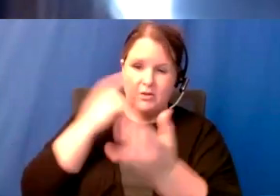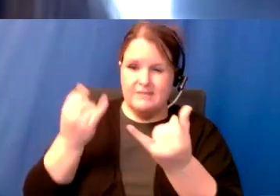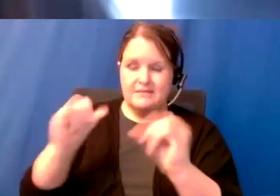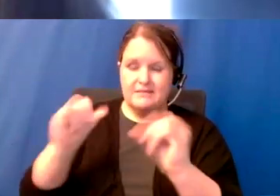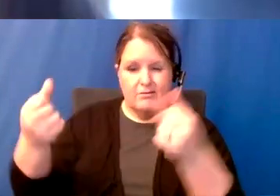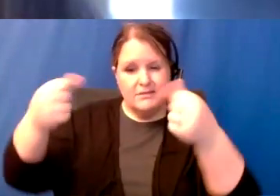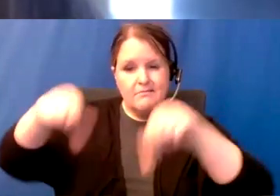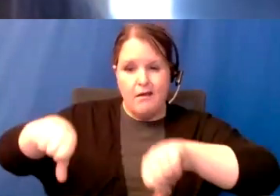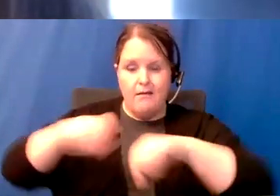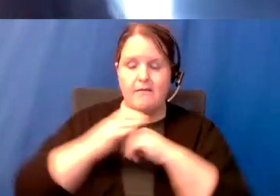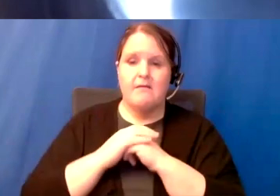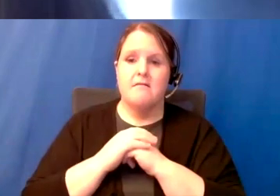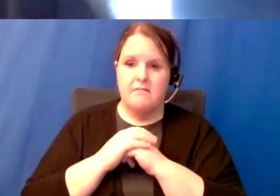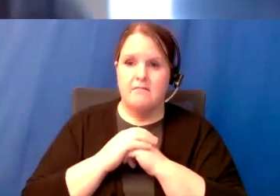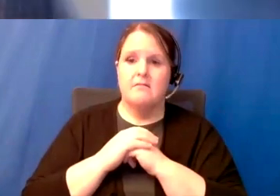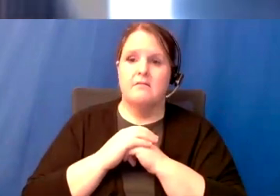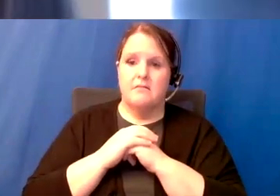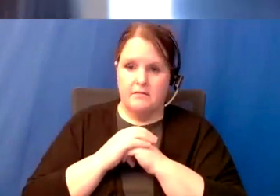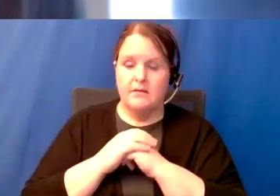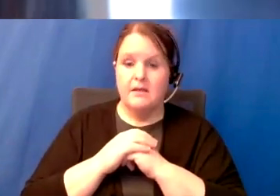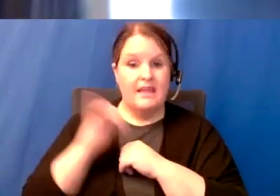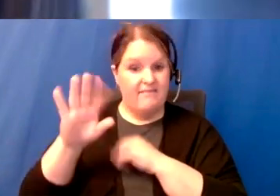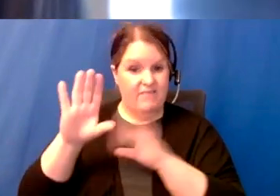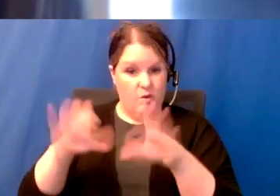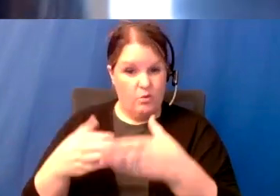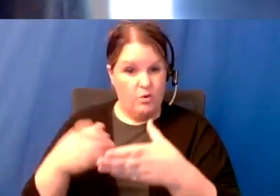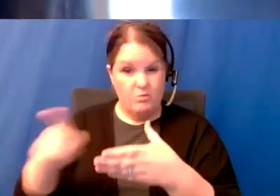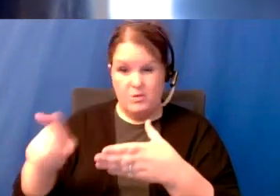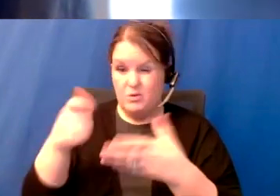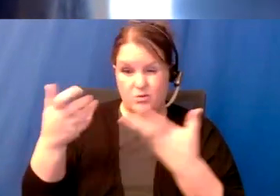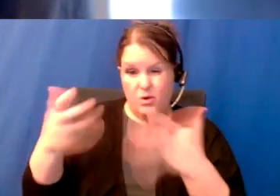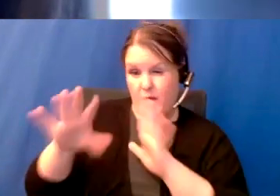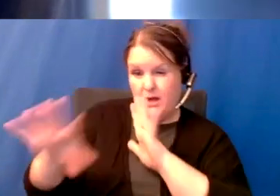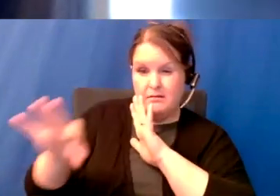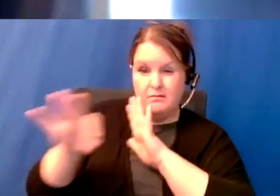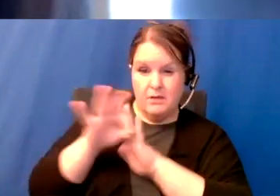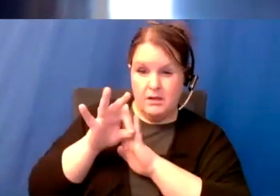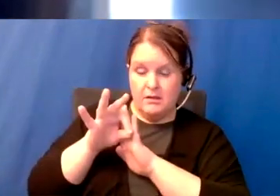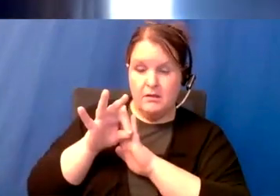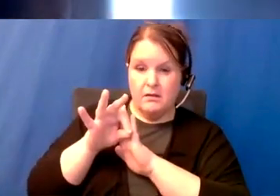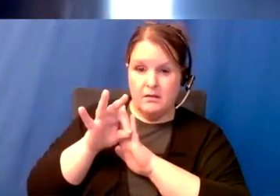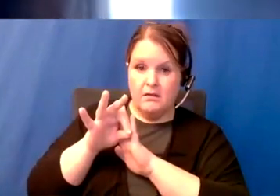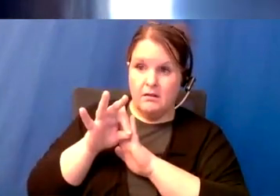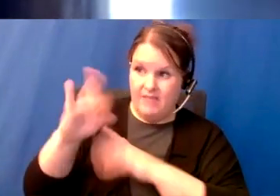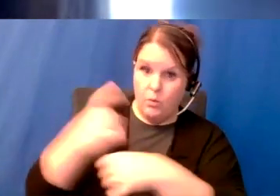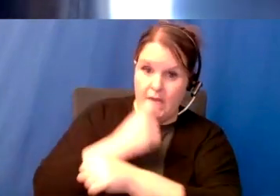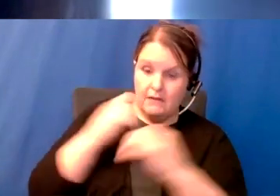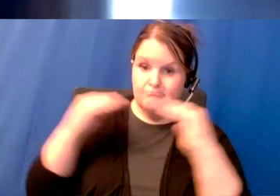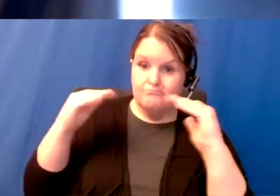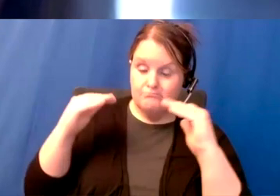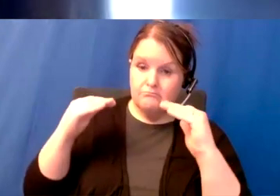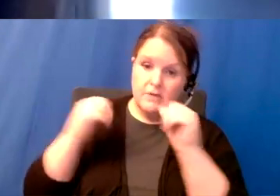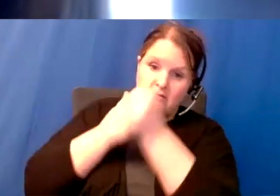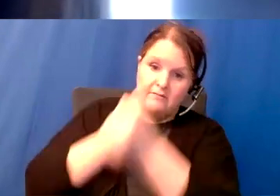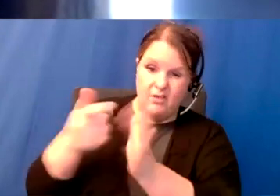them. If that group that you didn't want to pick wins it fair and square according with your